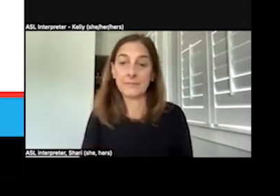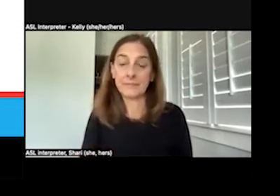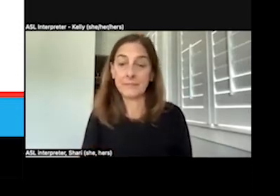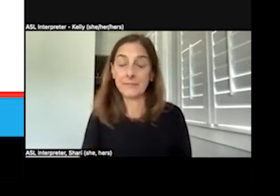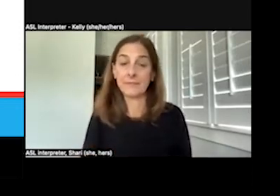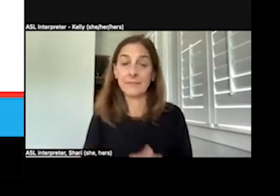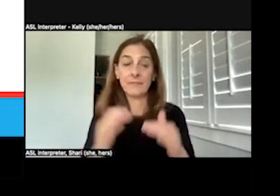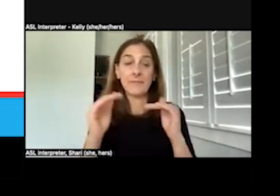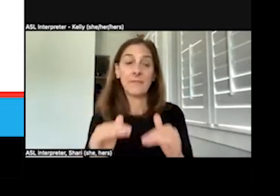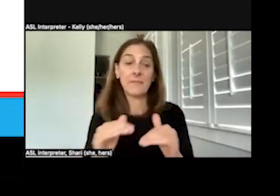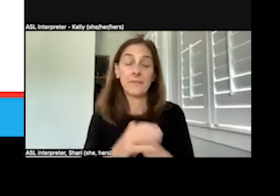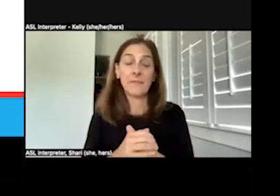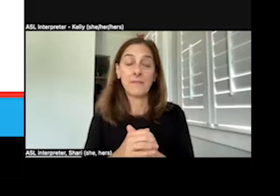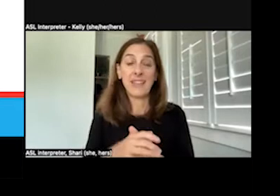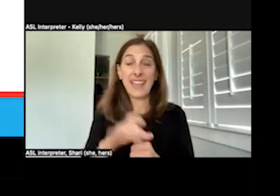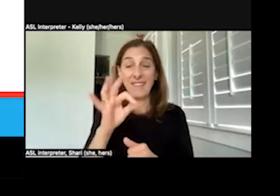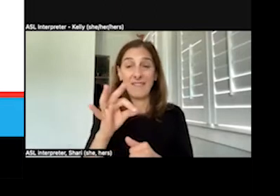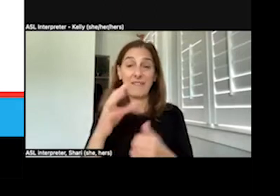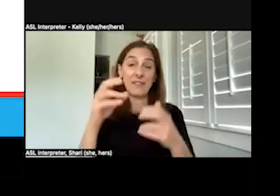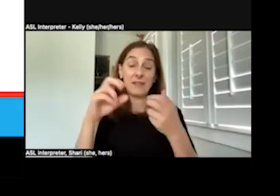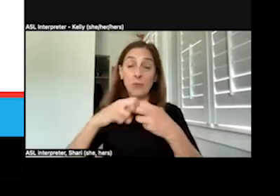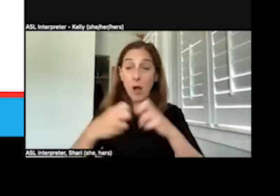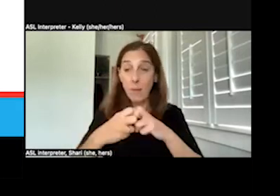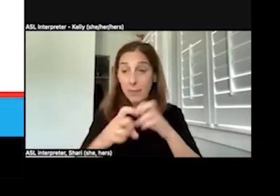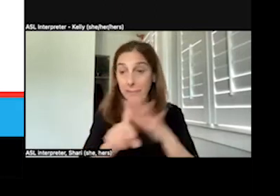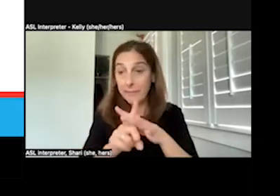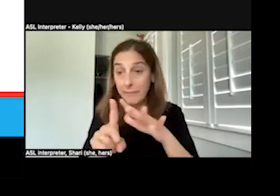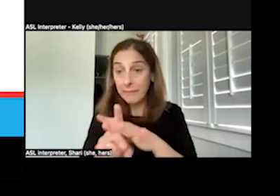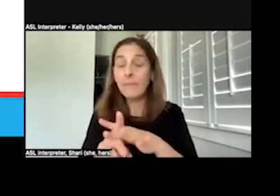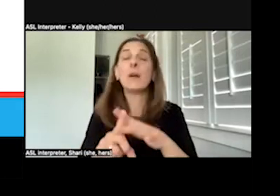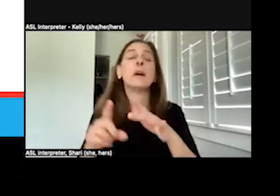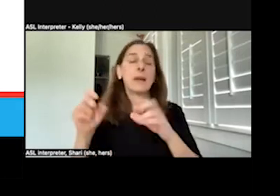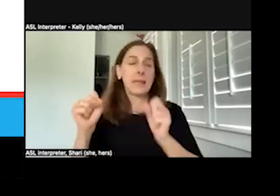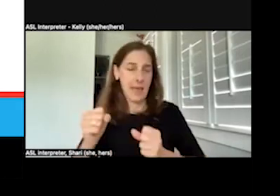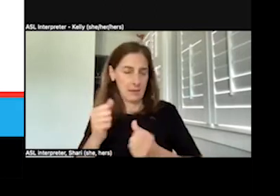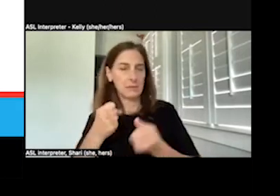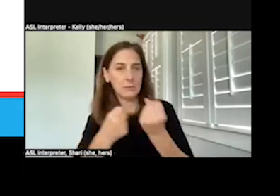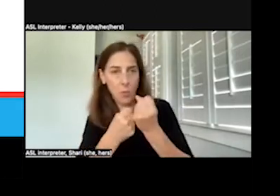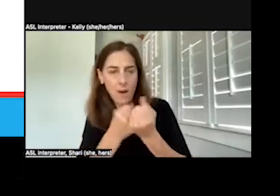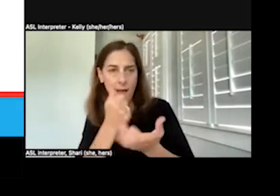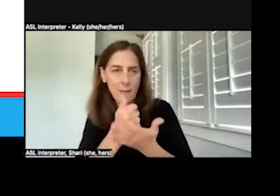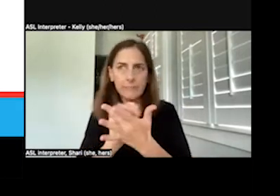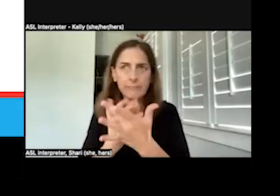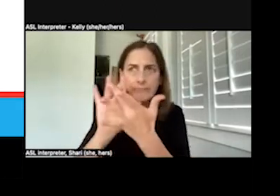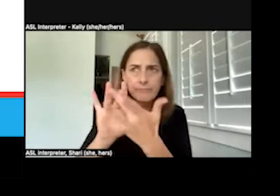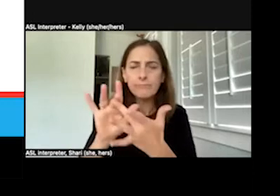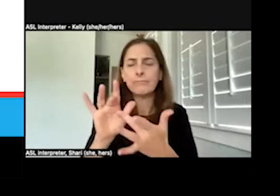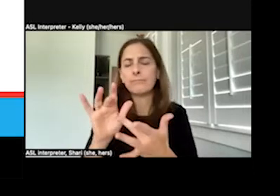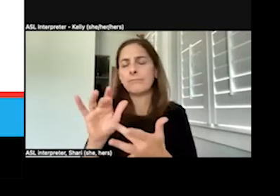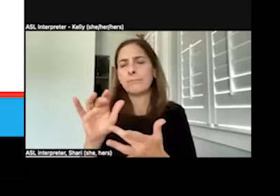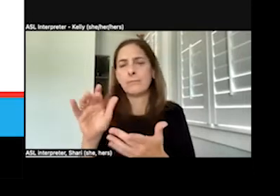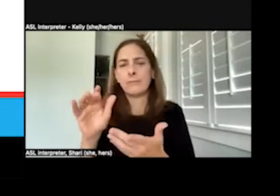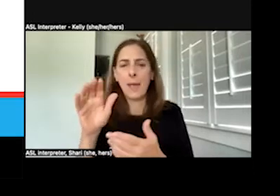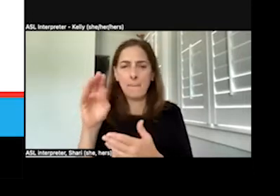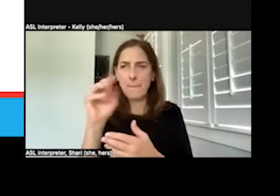and troubleshoot issues by contacting Mass Health and the Health Connector to figure